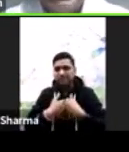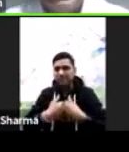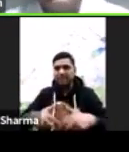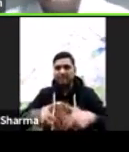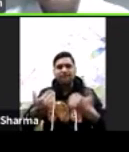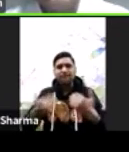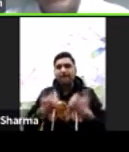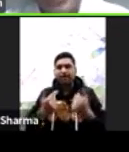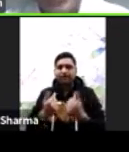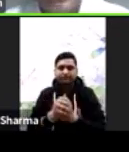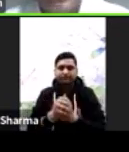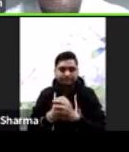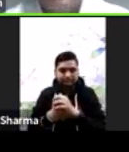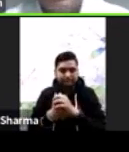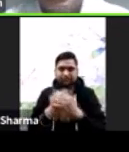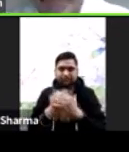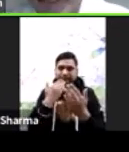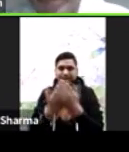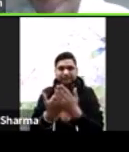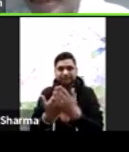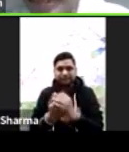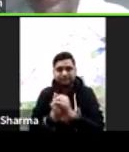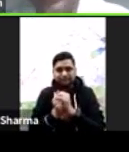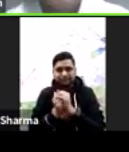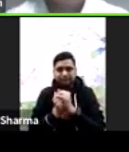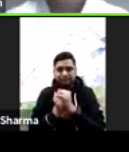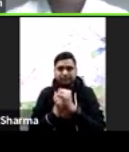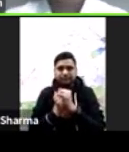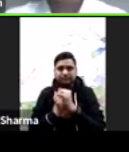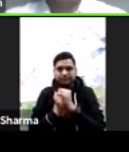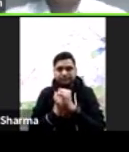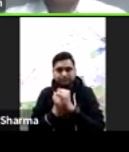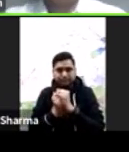great weekend. Thank you all. Thank you, Shukriya. Back to you.